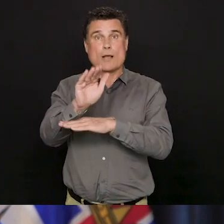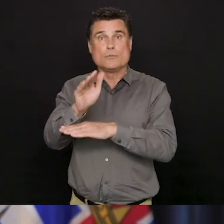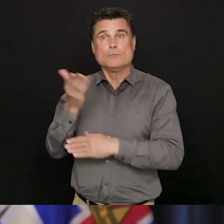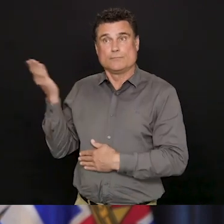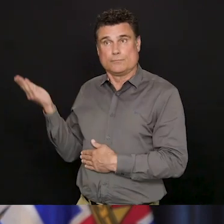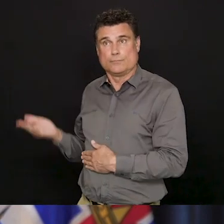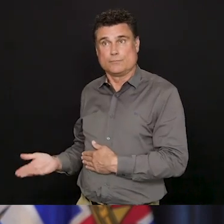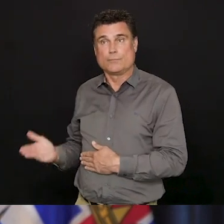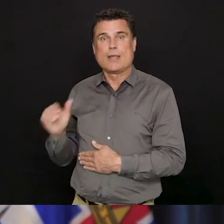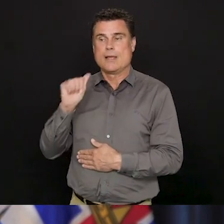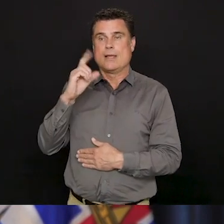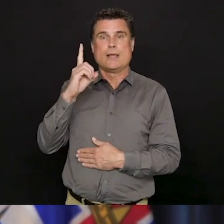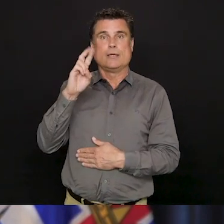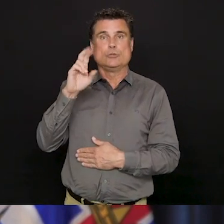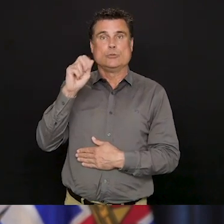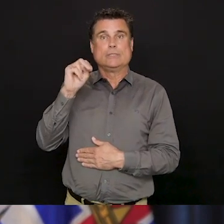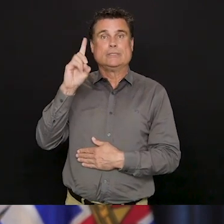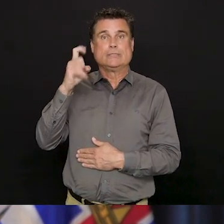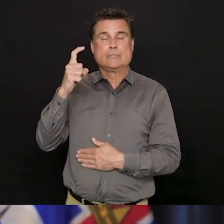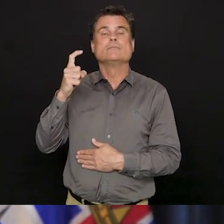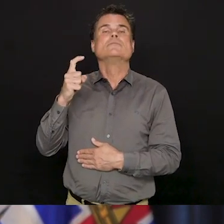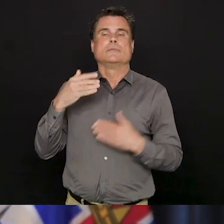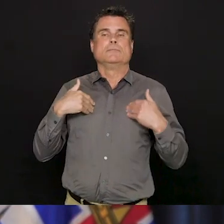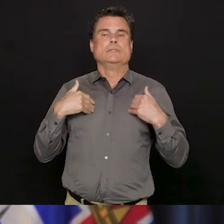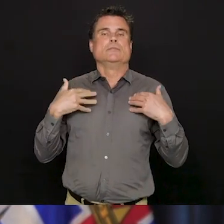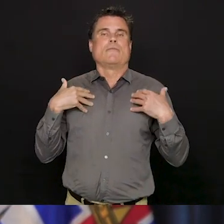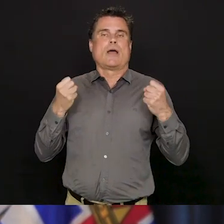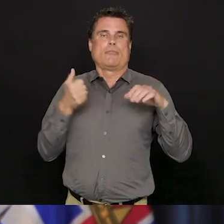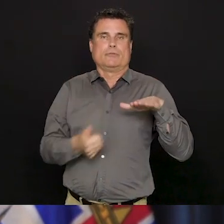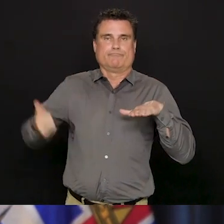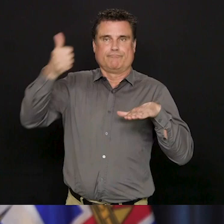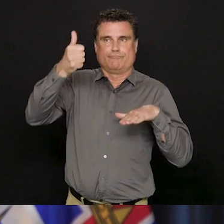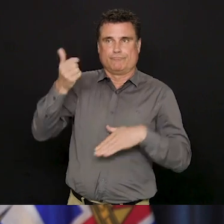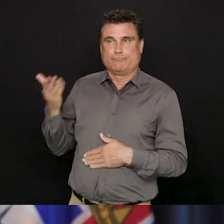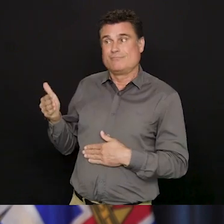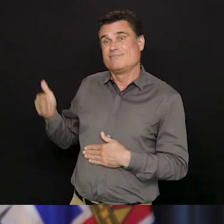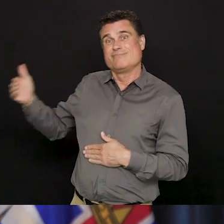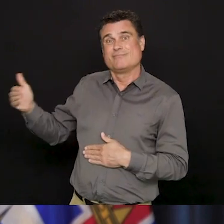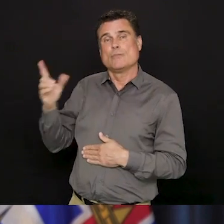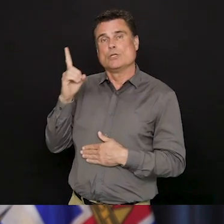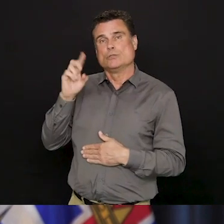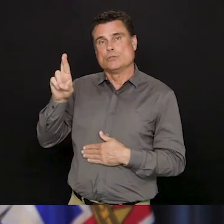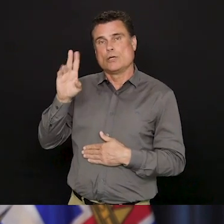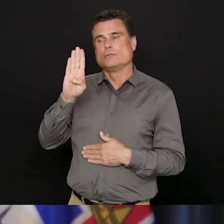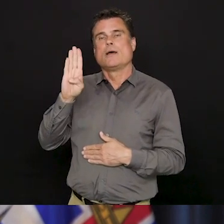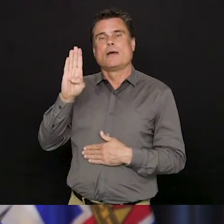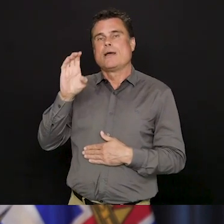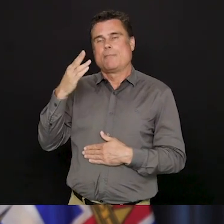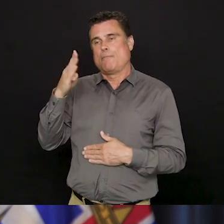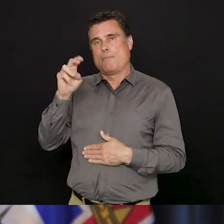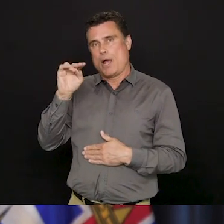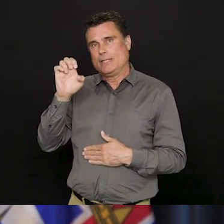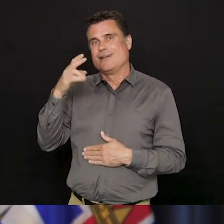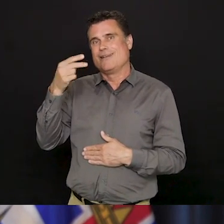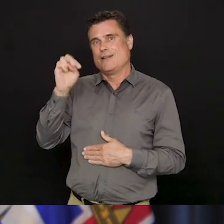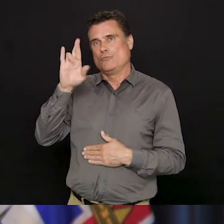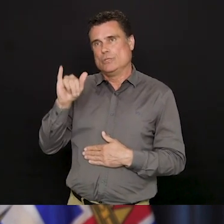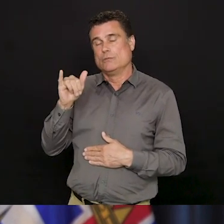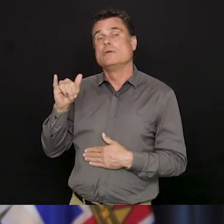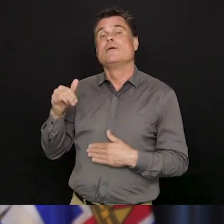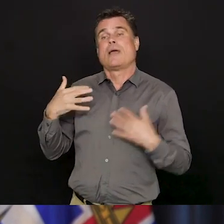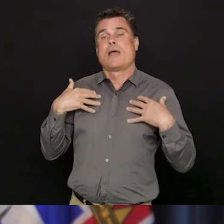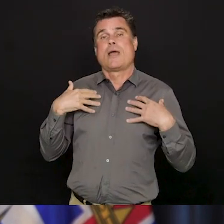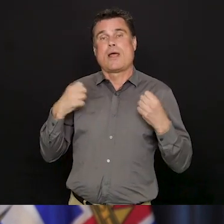Good afternoon. My name is Adrian Dix. I'm BC Minister of Health. To my right is Dr. Bonnie Henry, BC's Provincial Health Officer. Just wanted to say last night